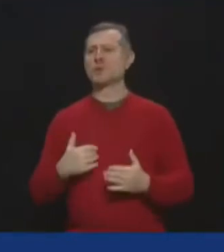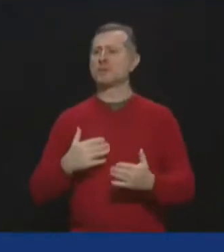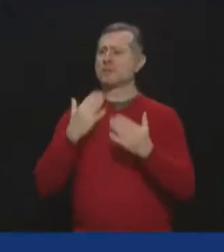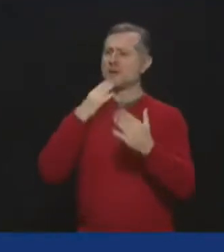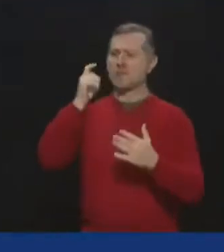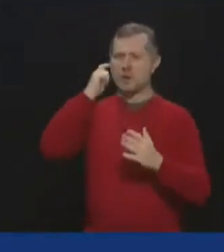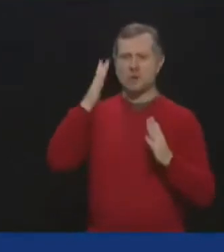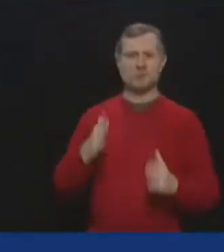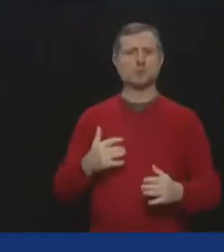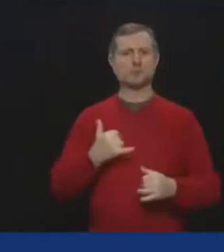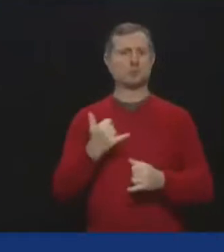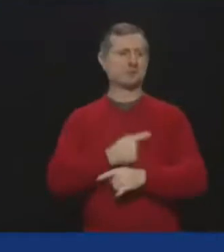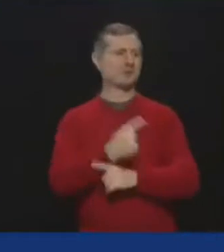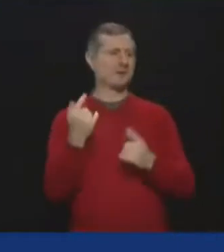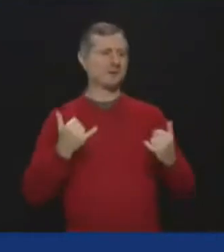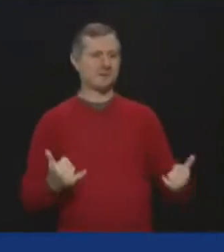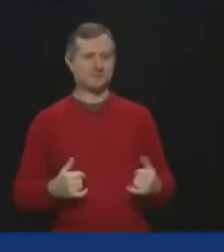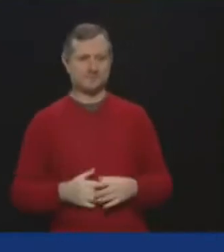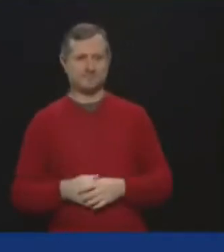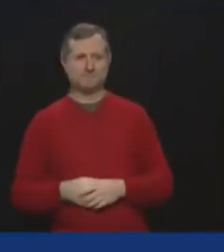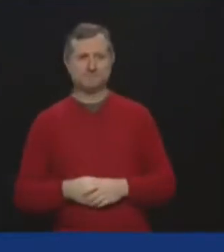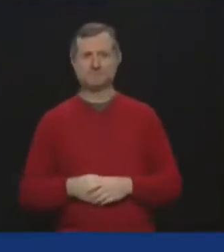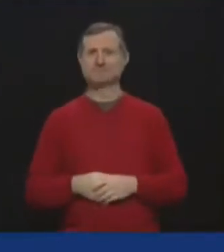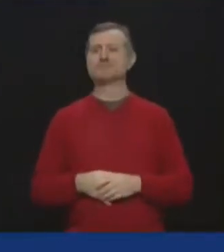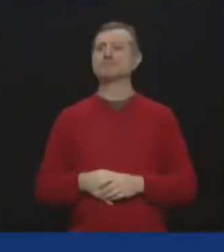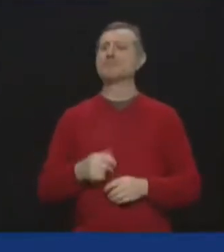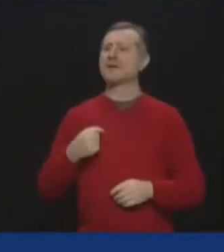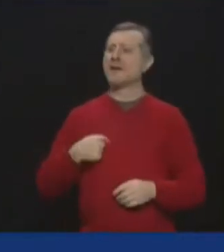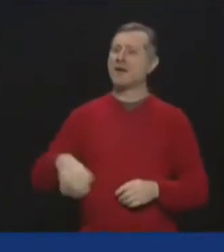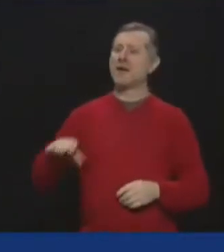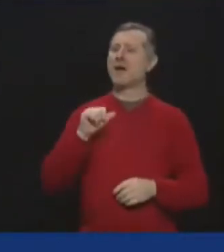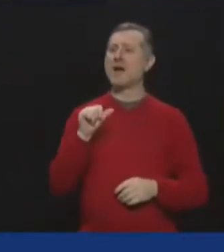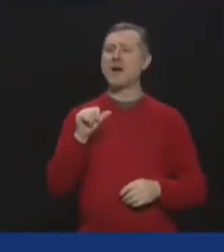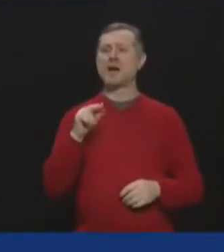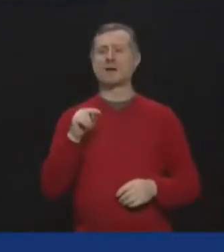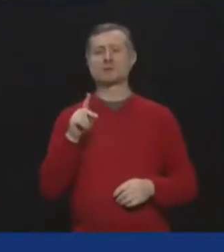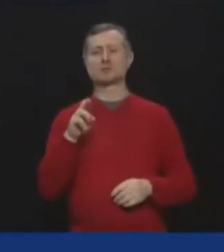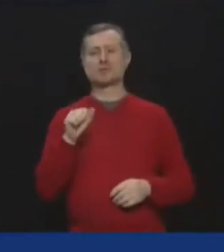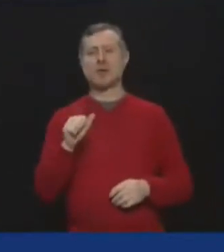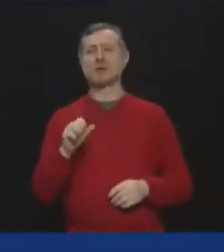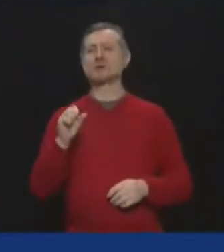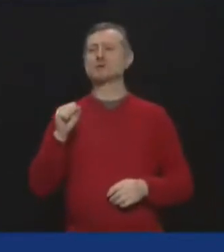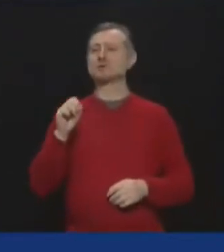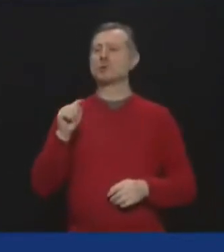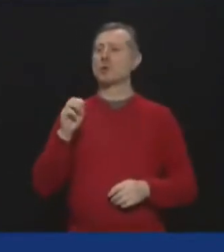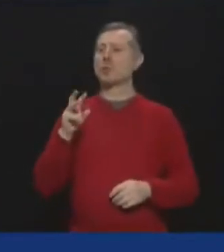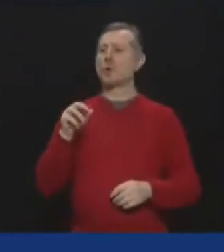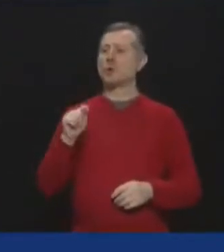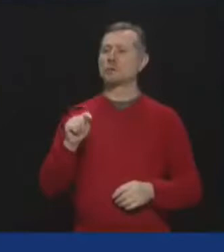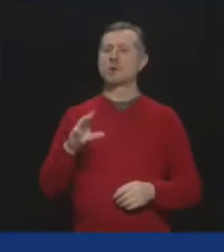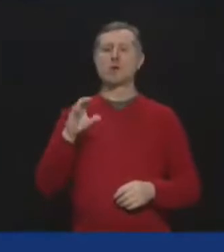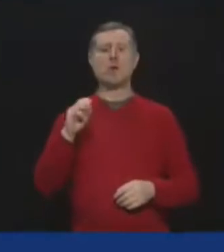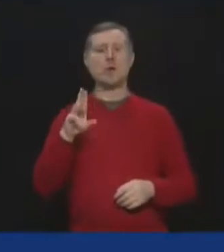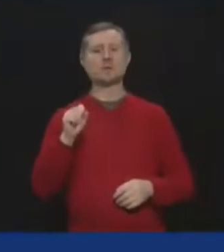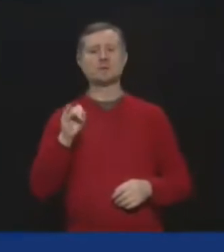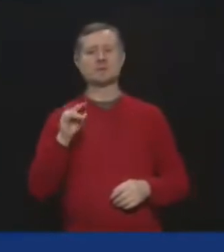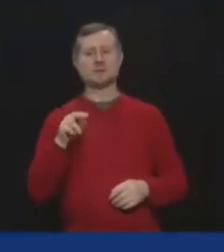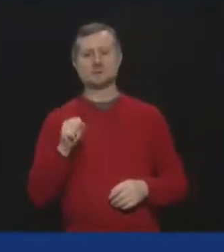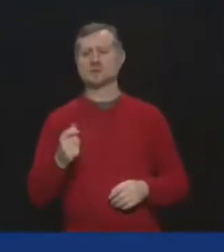here today, for her great leadership. And Andrea Stewart-Cousins. All these three women are the first. Congratulate